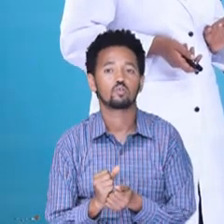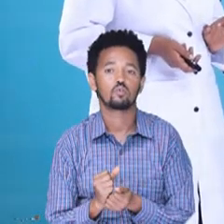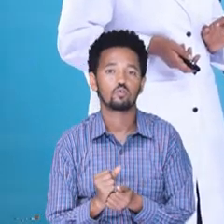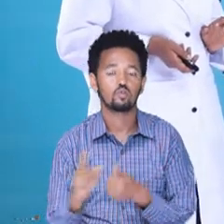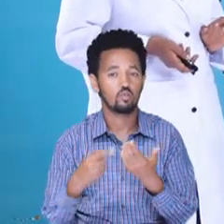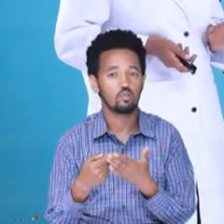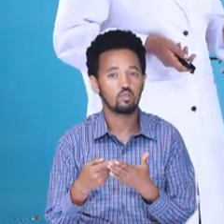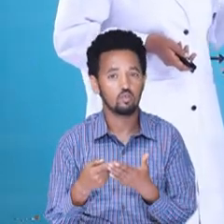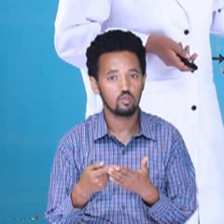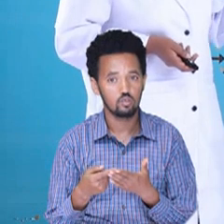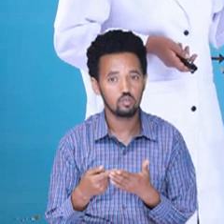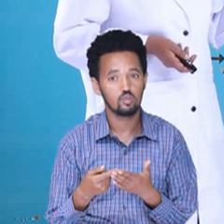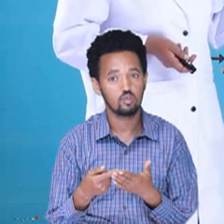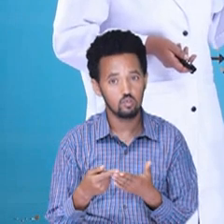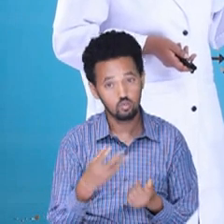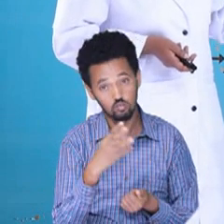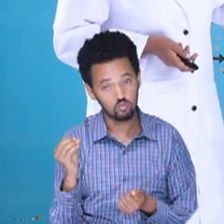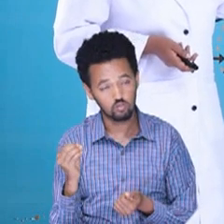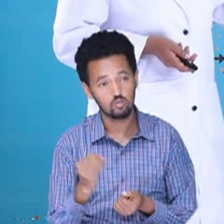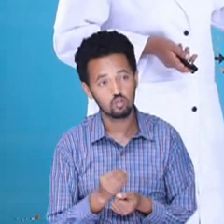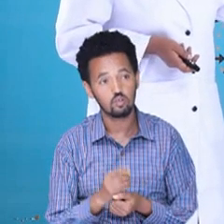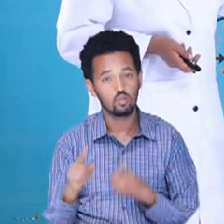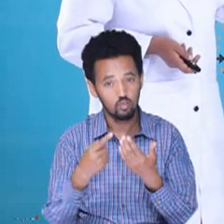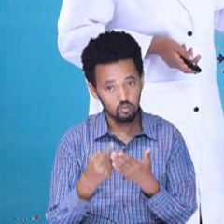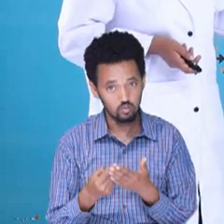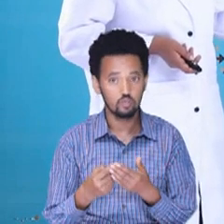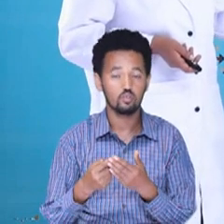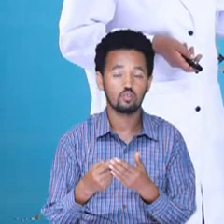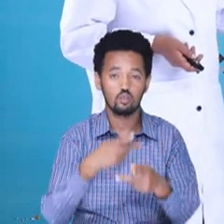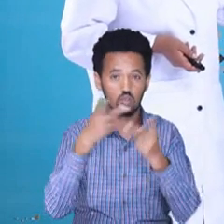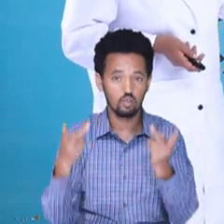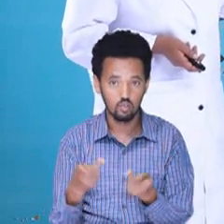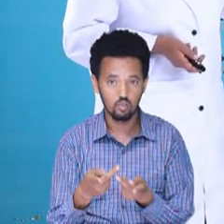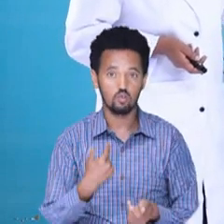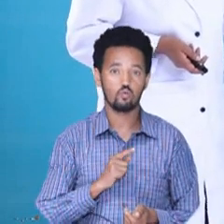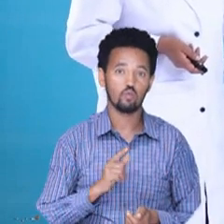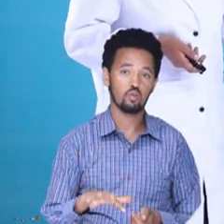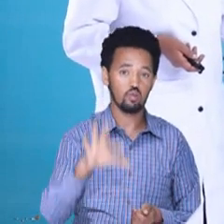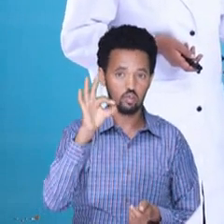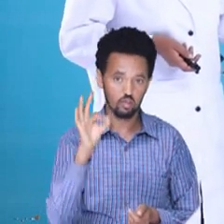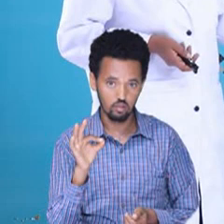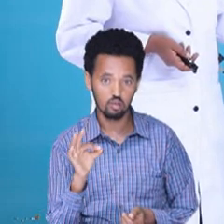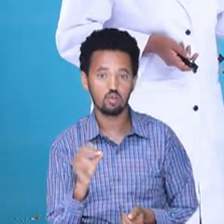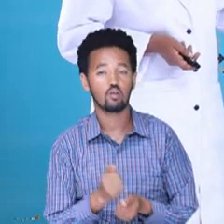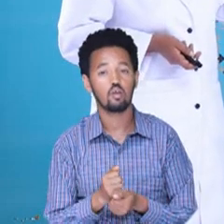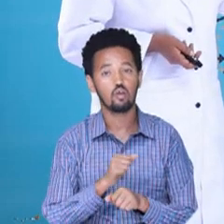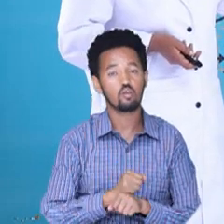area. So, in this area we get evergreen